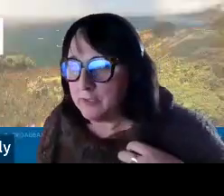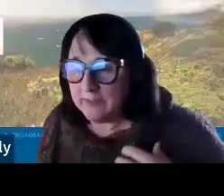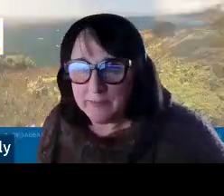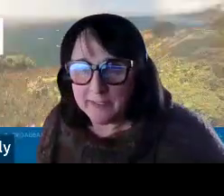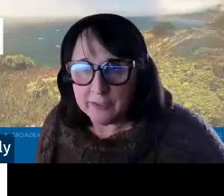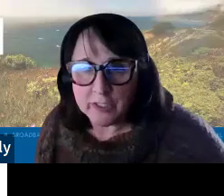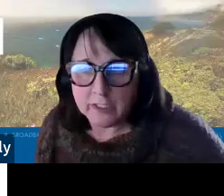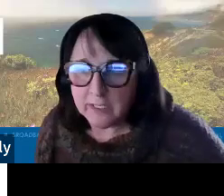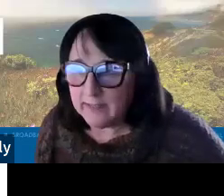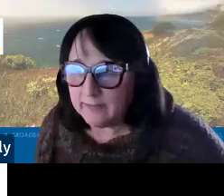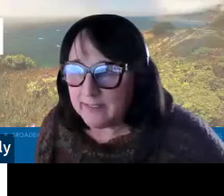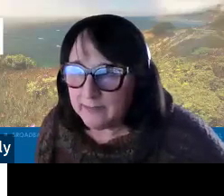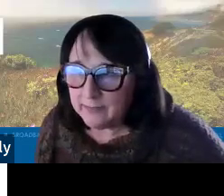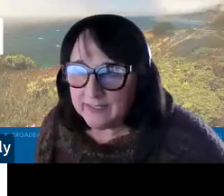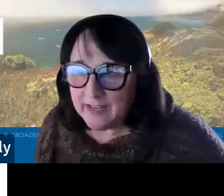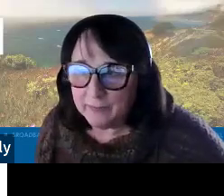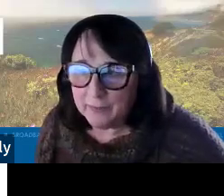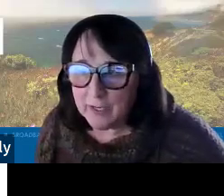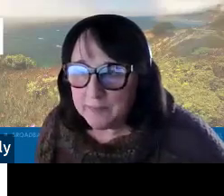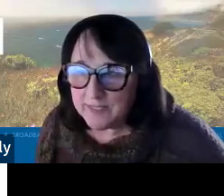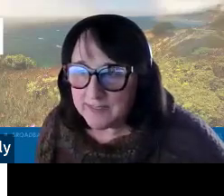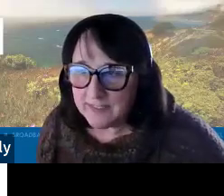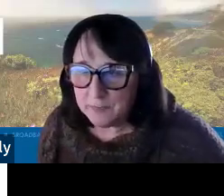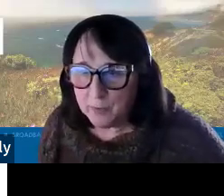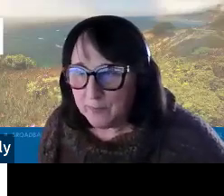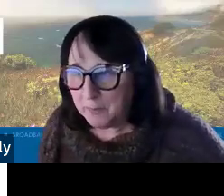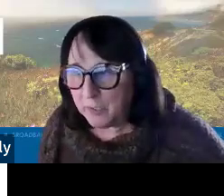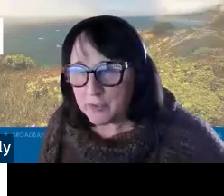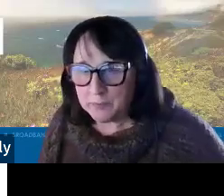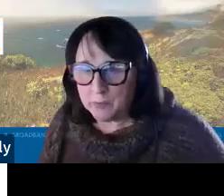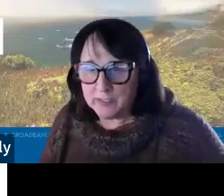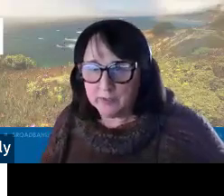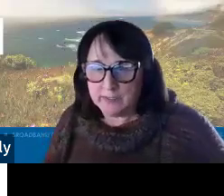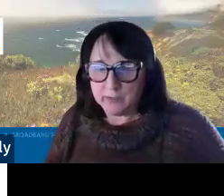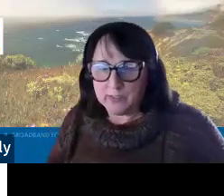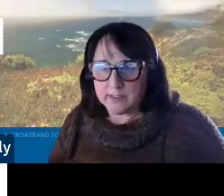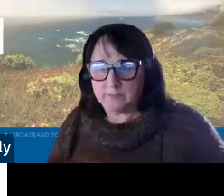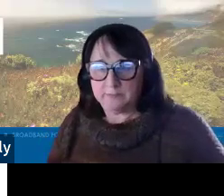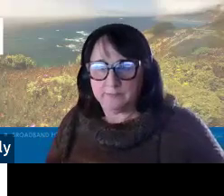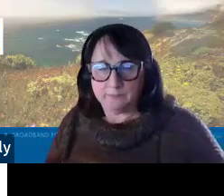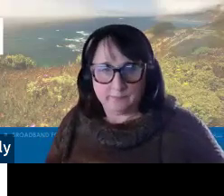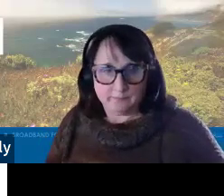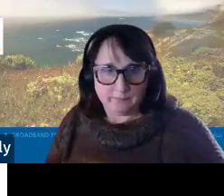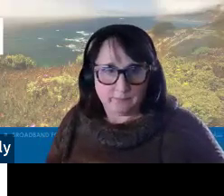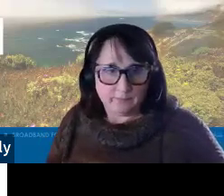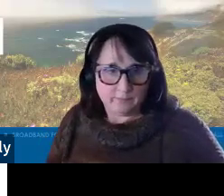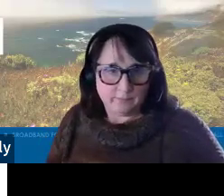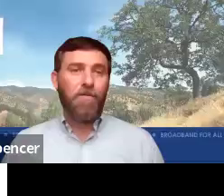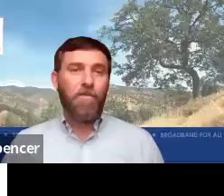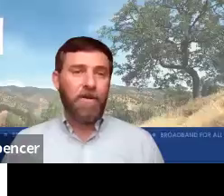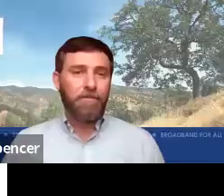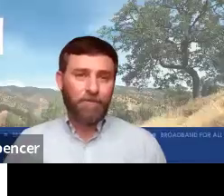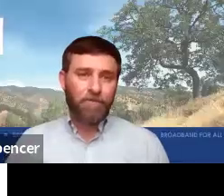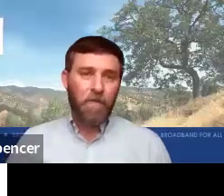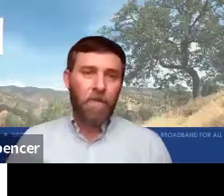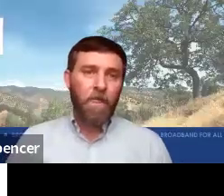broadband administrative manager, and he's going to cover the assistance program and partnership coordination resource. Thank